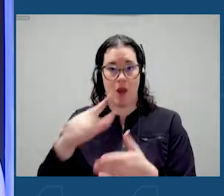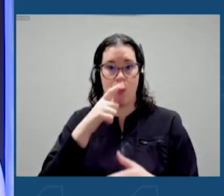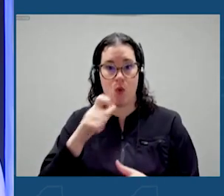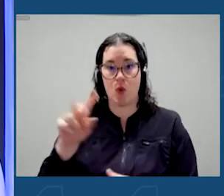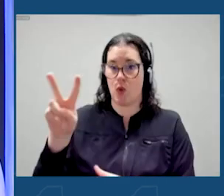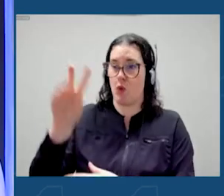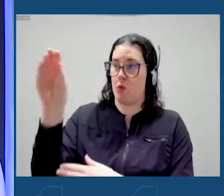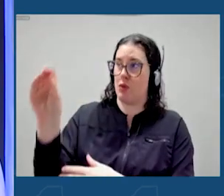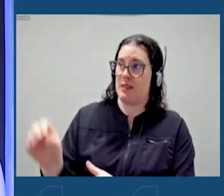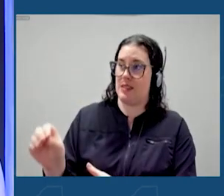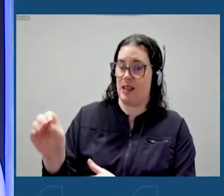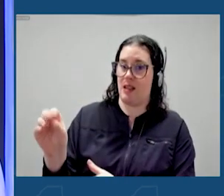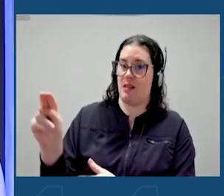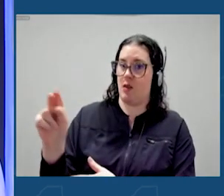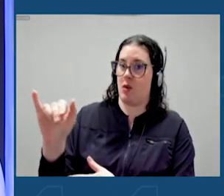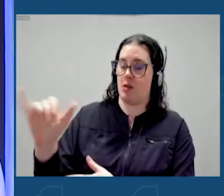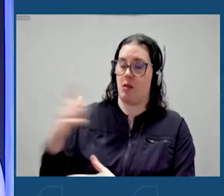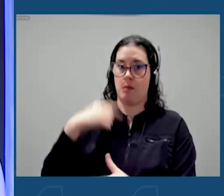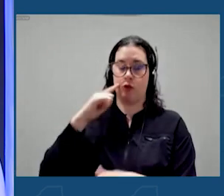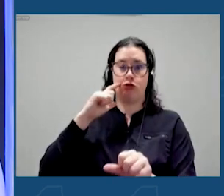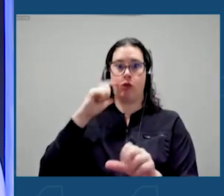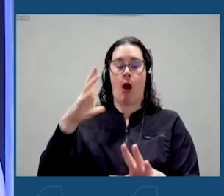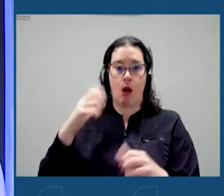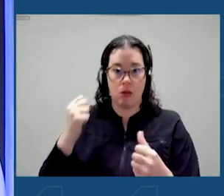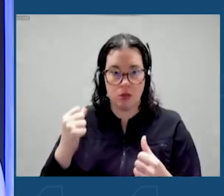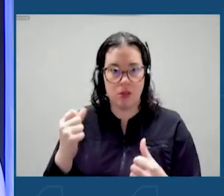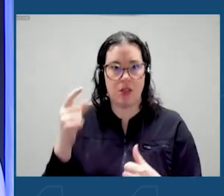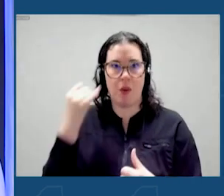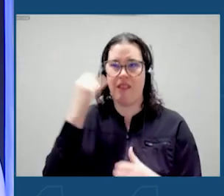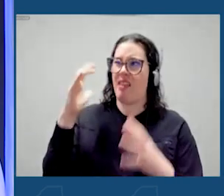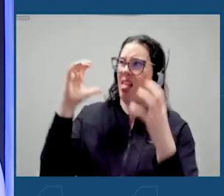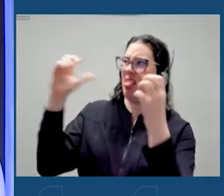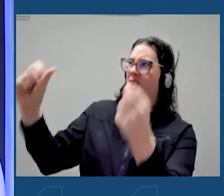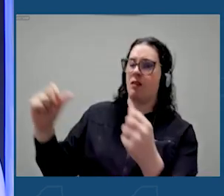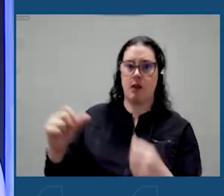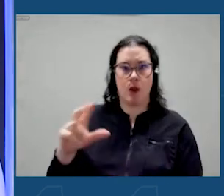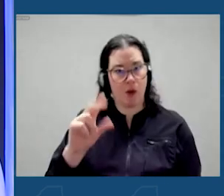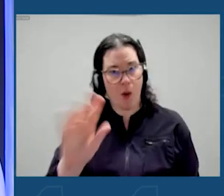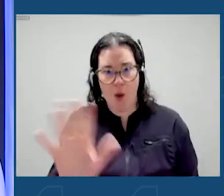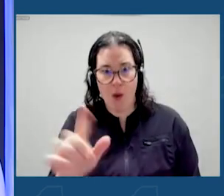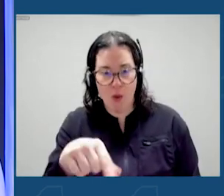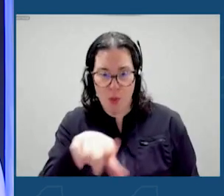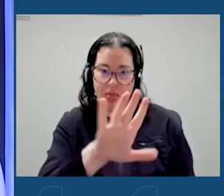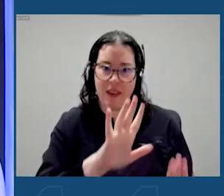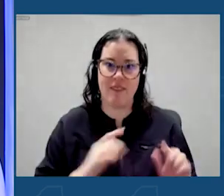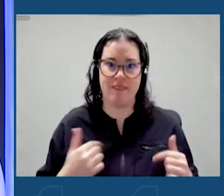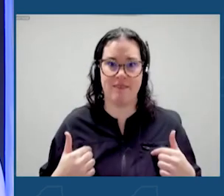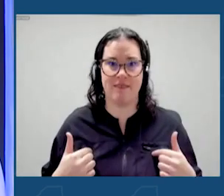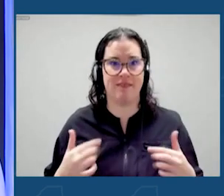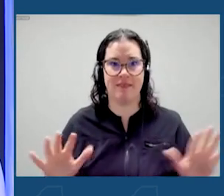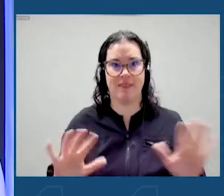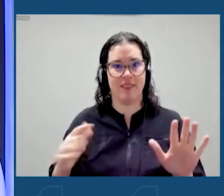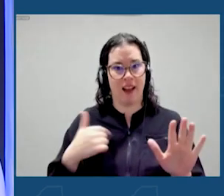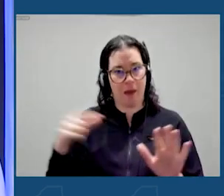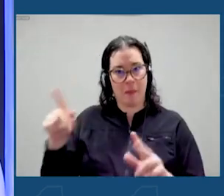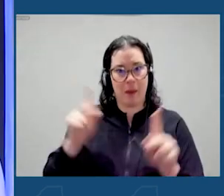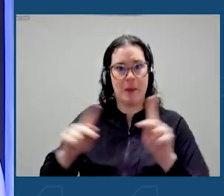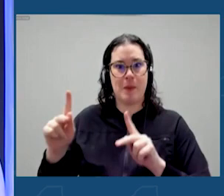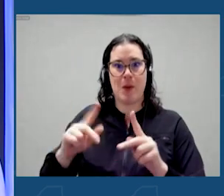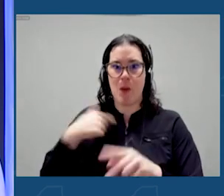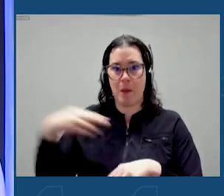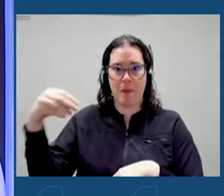Yorkers. It's blown my mind when I hear people say, so what if they leave? No, you leave. I want my high-income earners right here in this